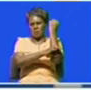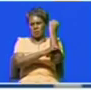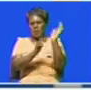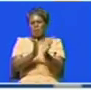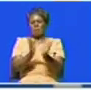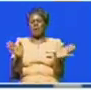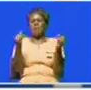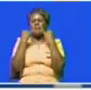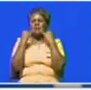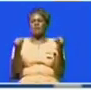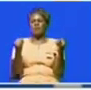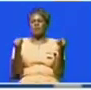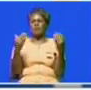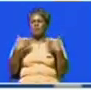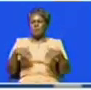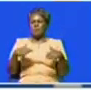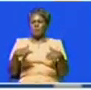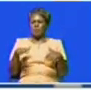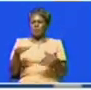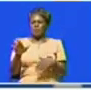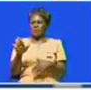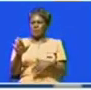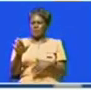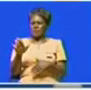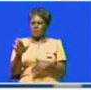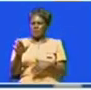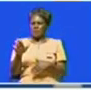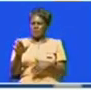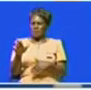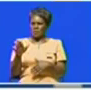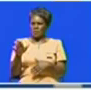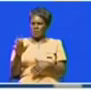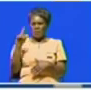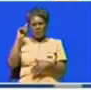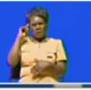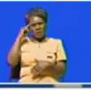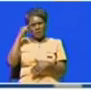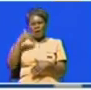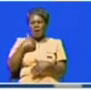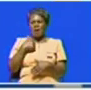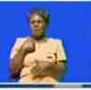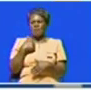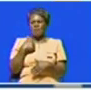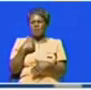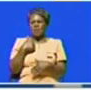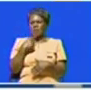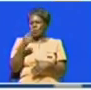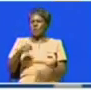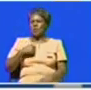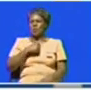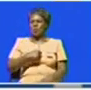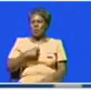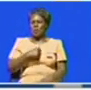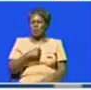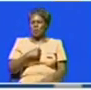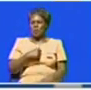public information. The people concerned have themselves admitted that in their books. So I don't think I have anything to apologize for or